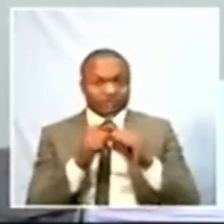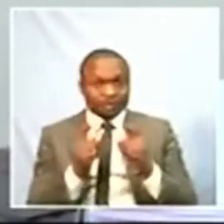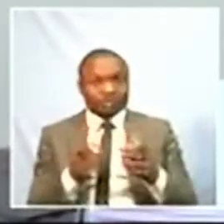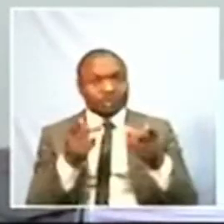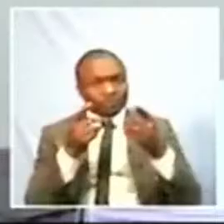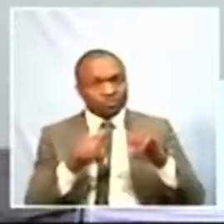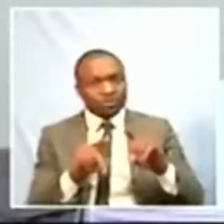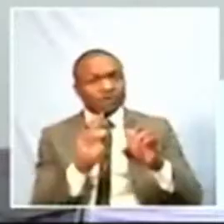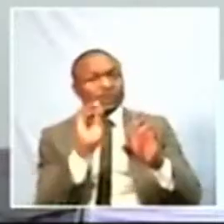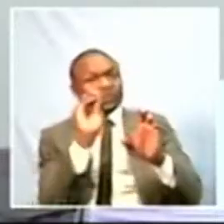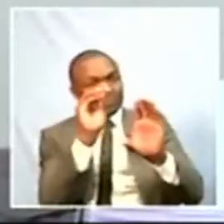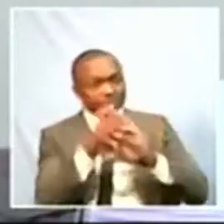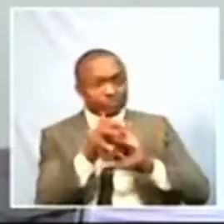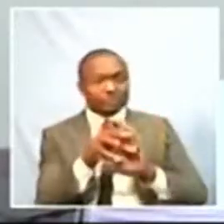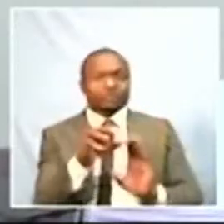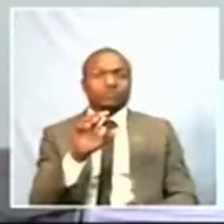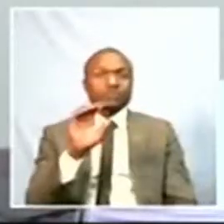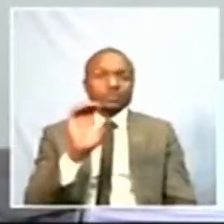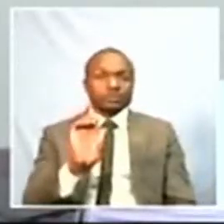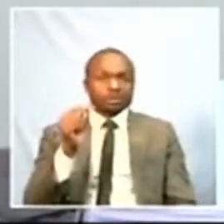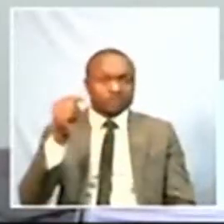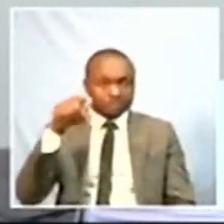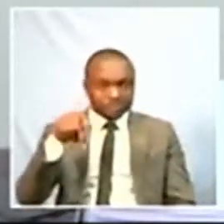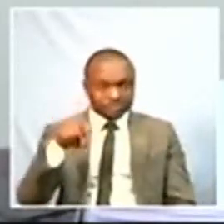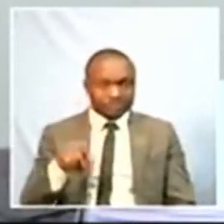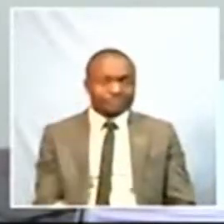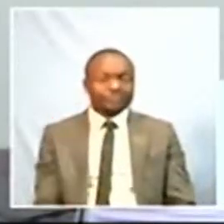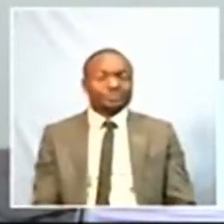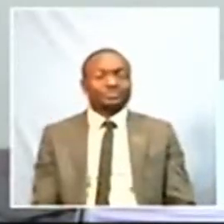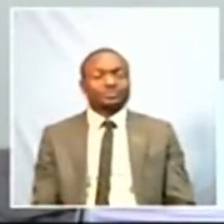did you place it on EGP?